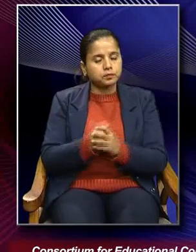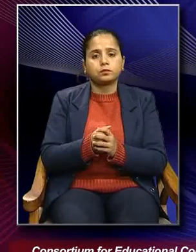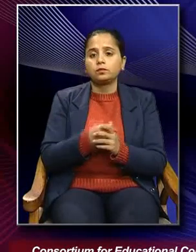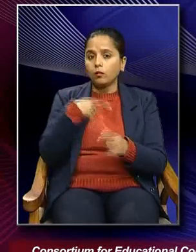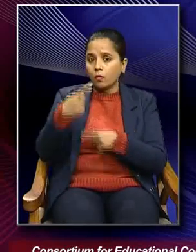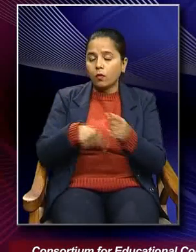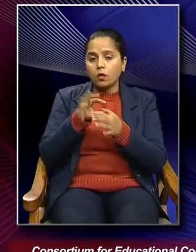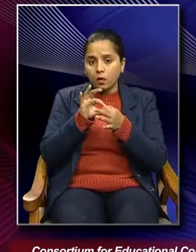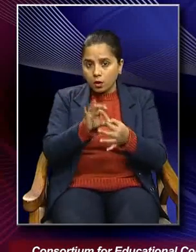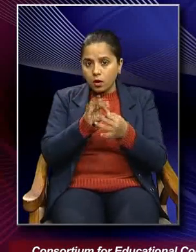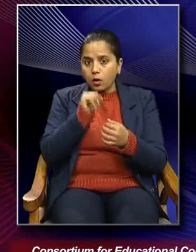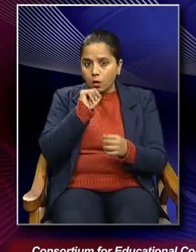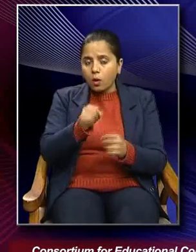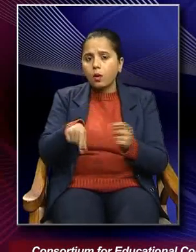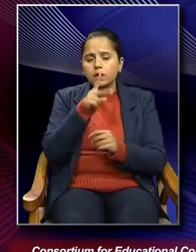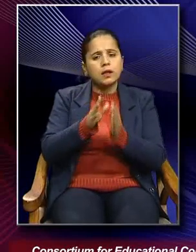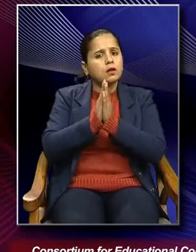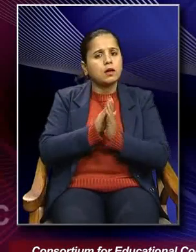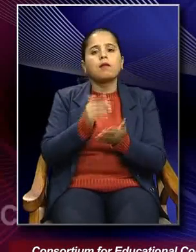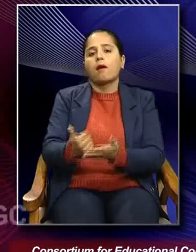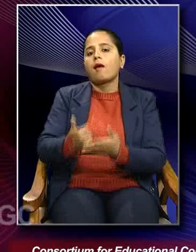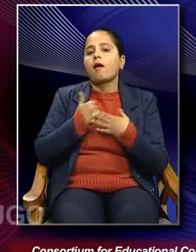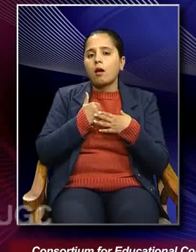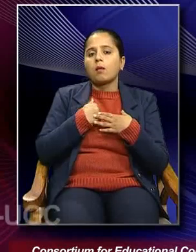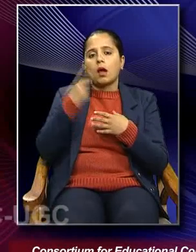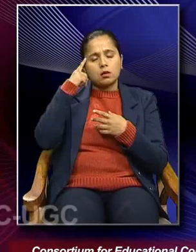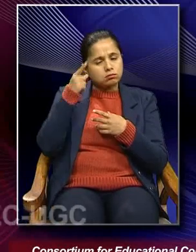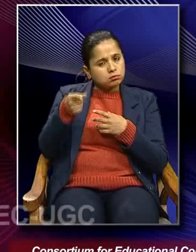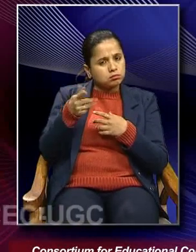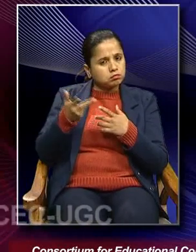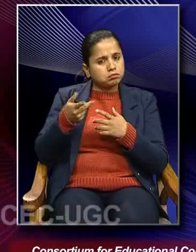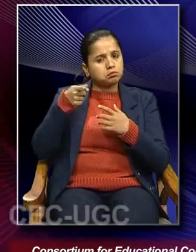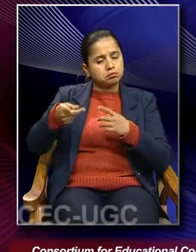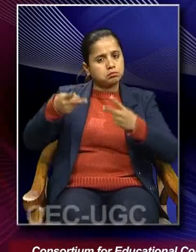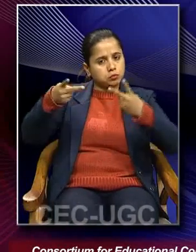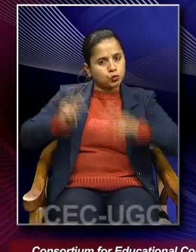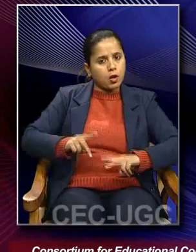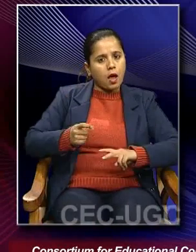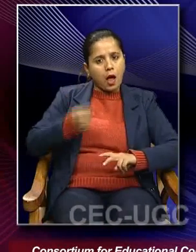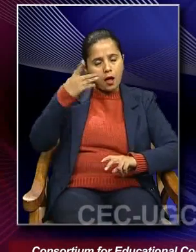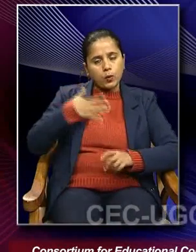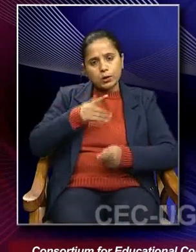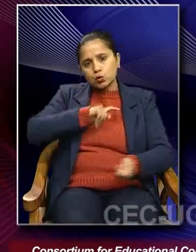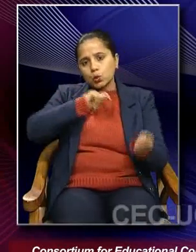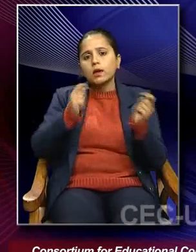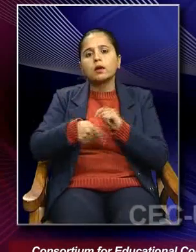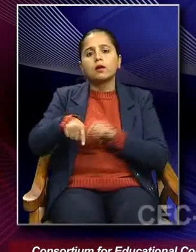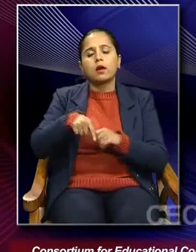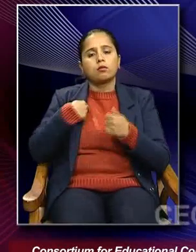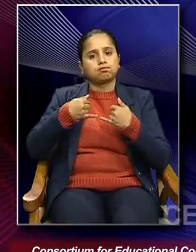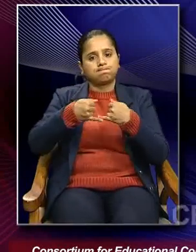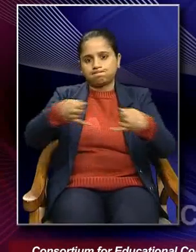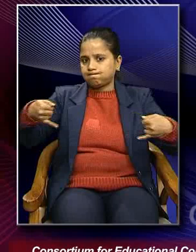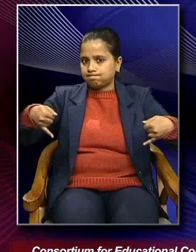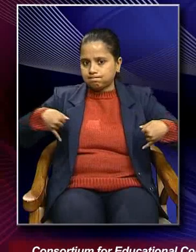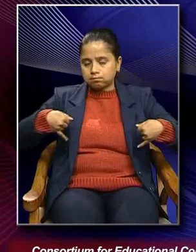everyday reality, religion helps us to transcend and establish a boundary between